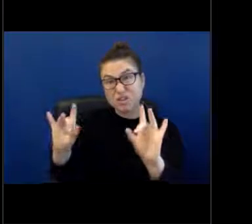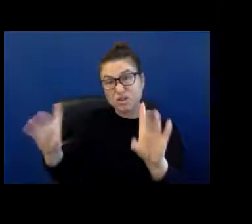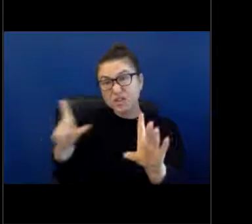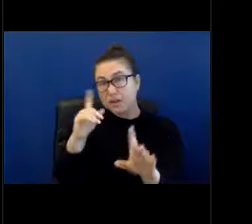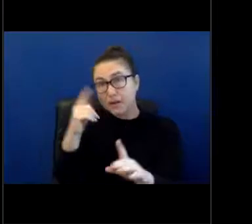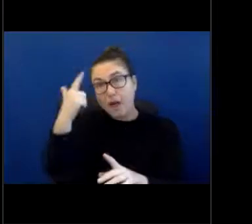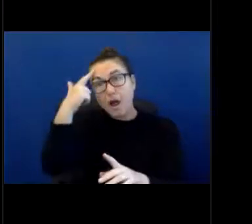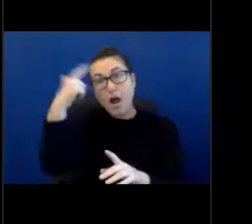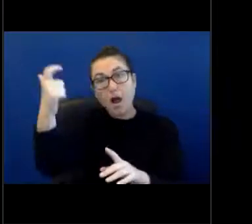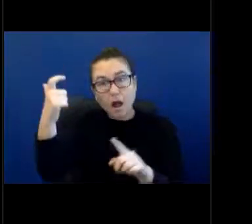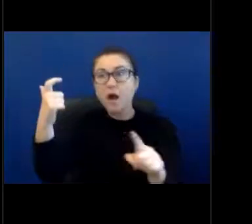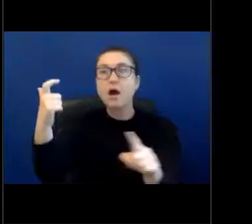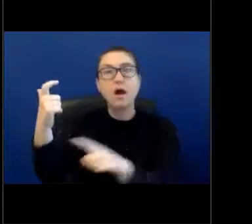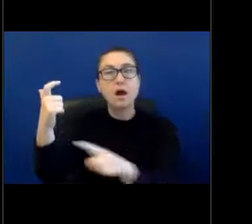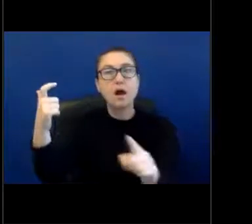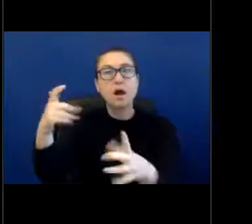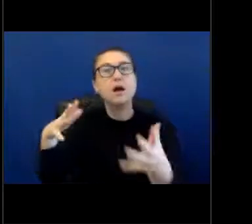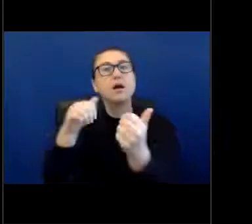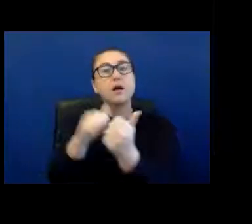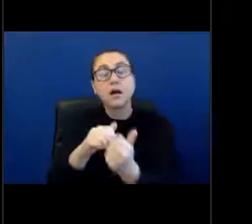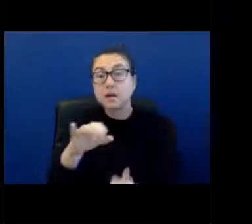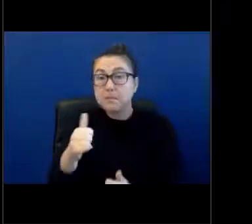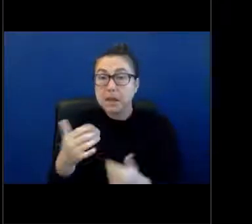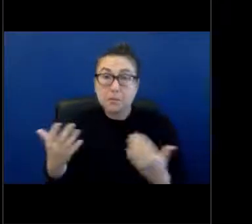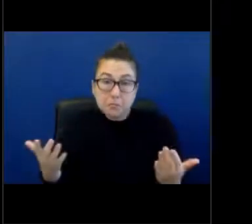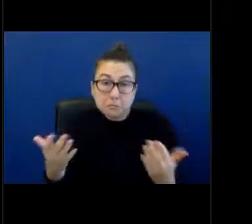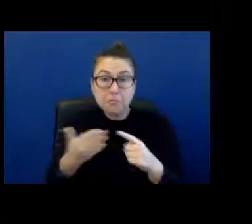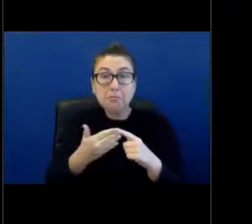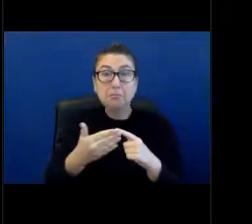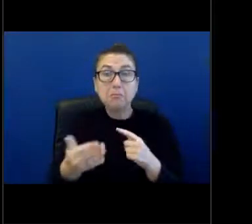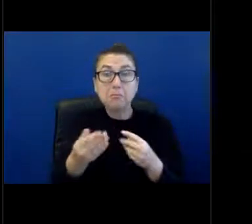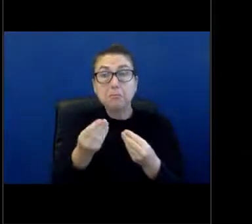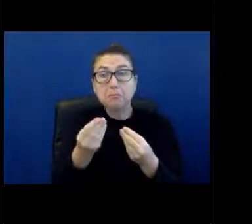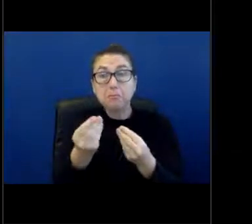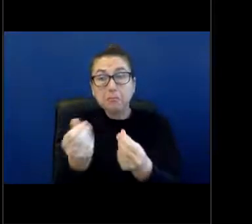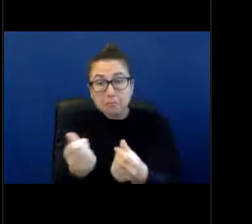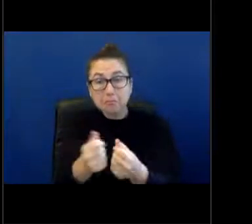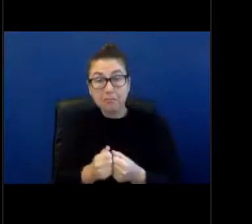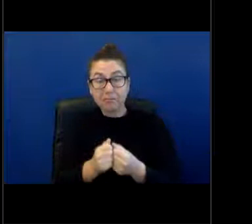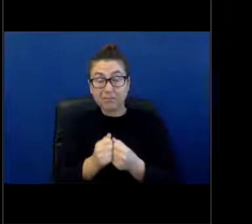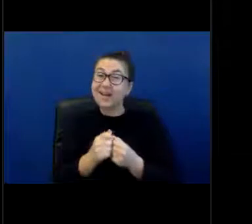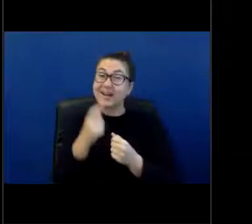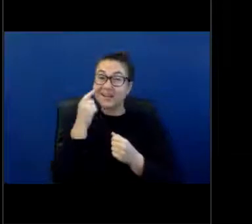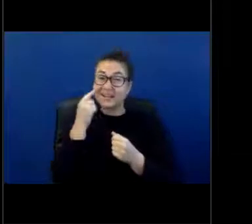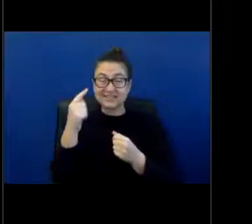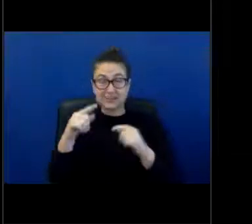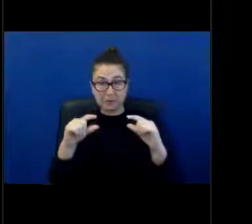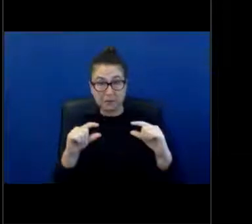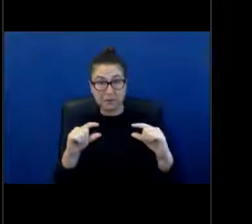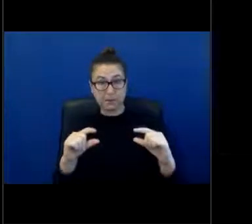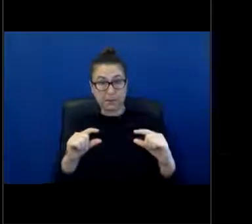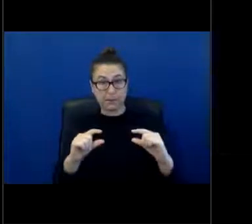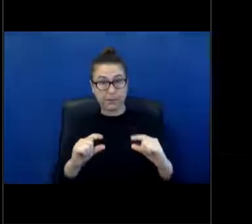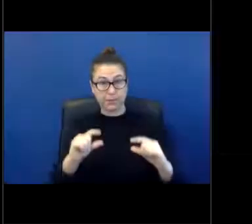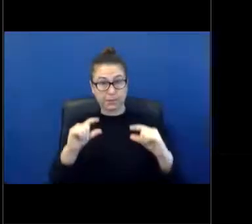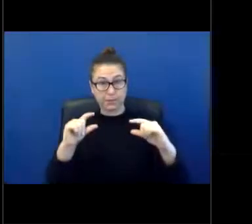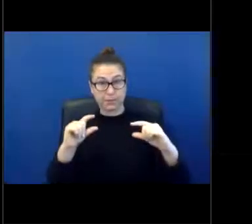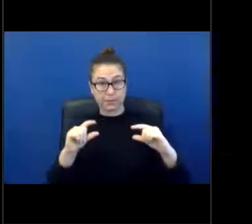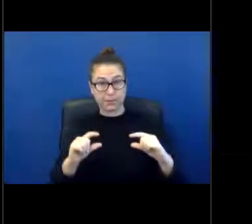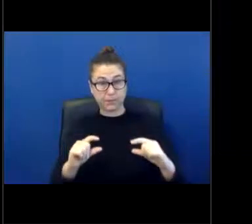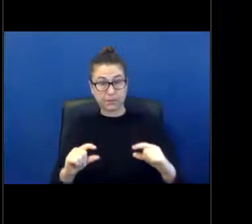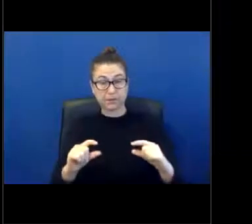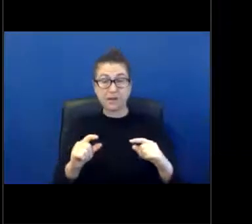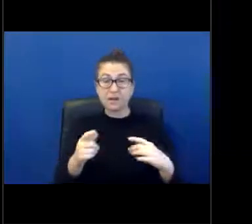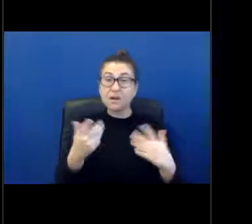you can live with to find a way forward. And the way that we're doing that, as you can see in those last two pictures, is that we're asking you just